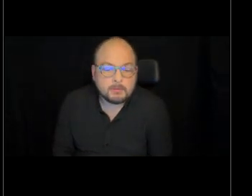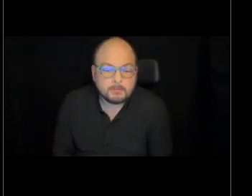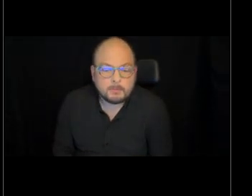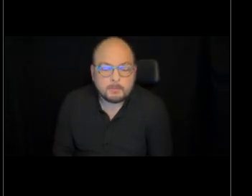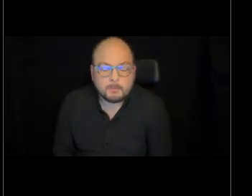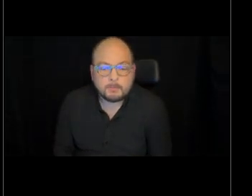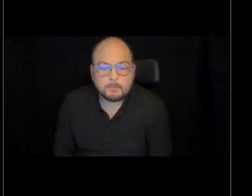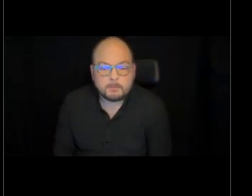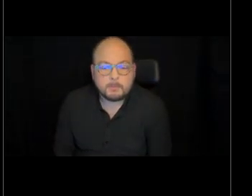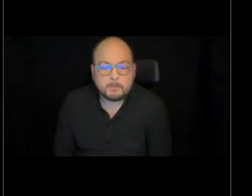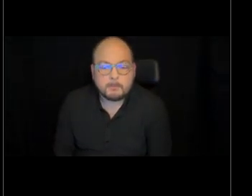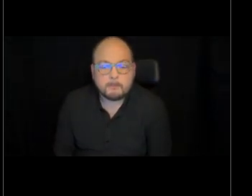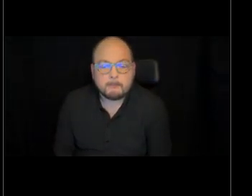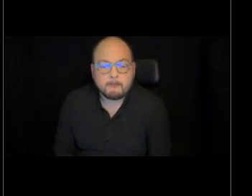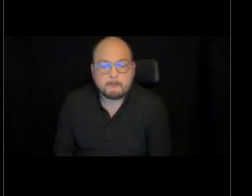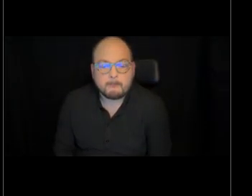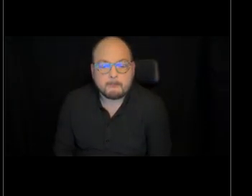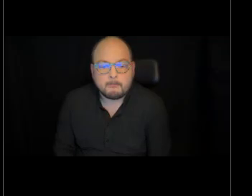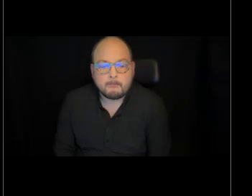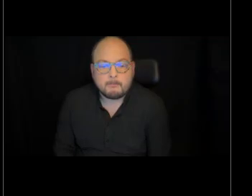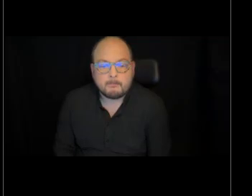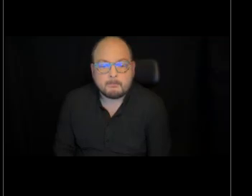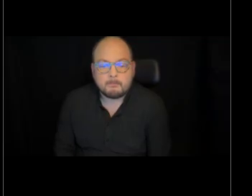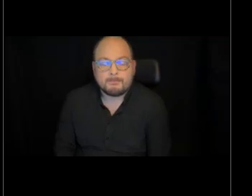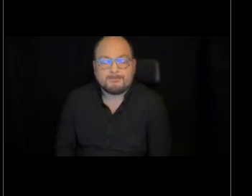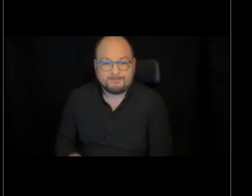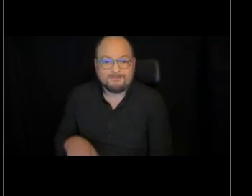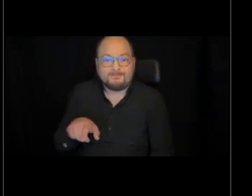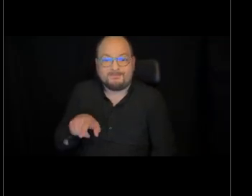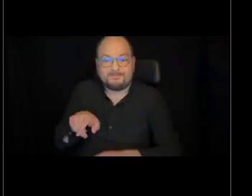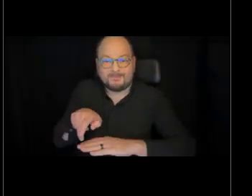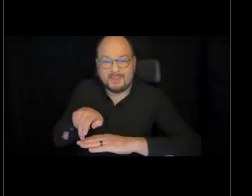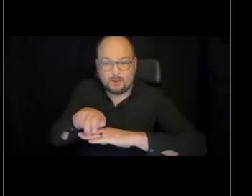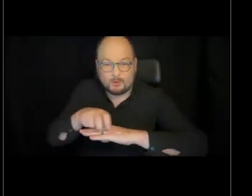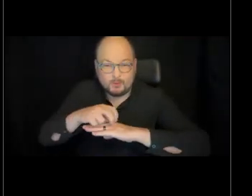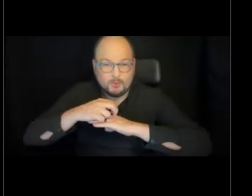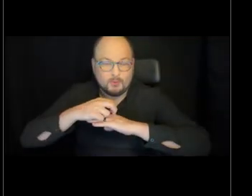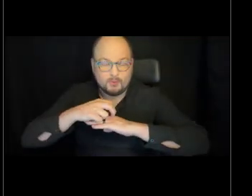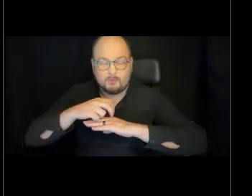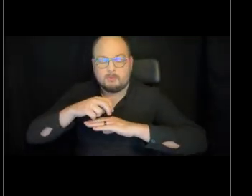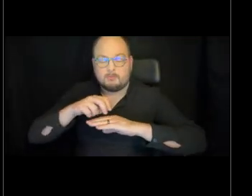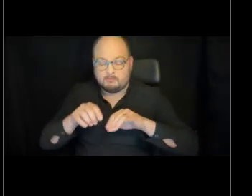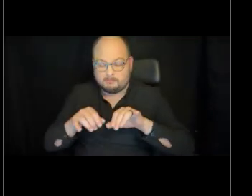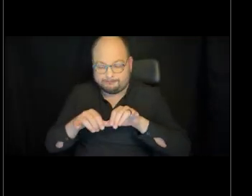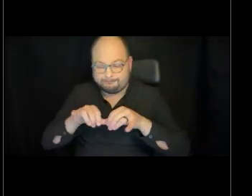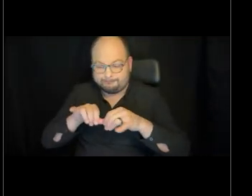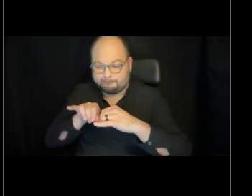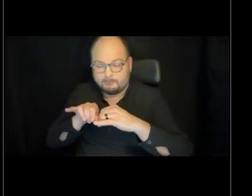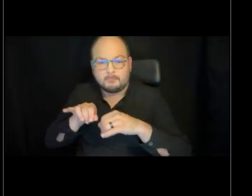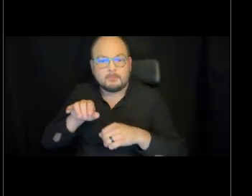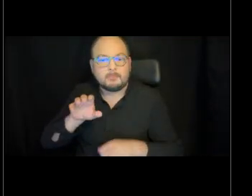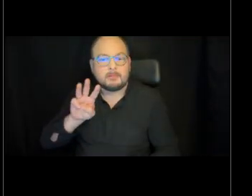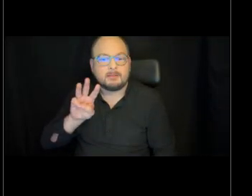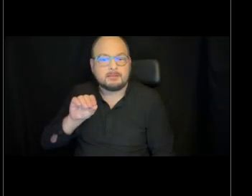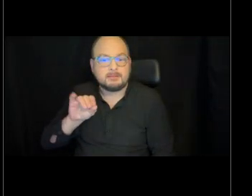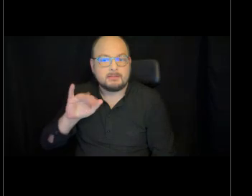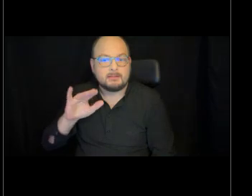In addition to the turning space, the kitchen must be arranged so there is a 30